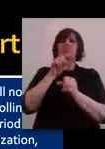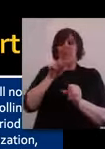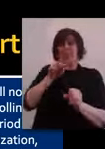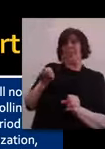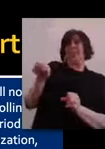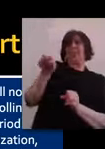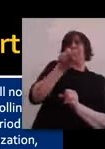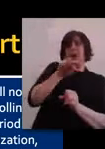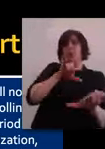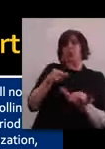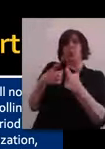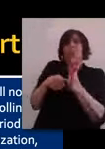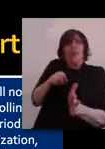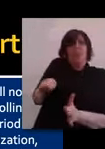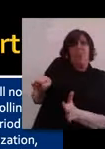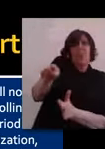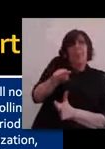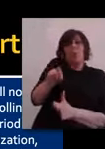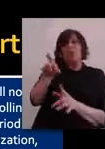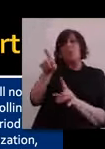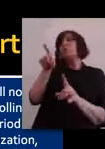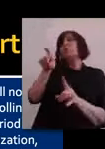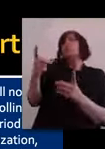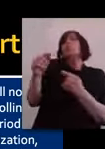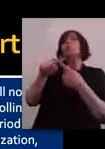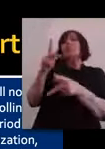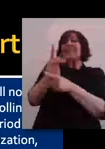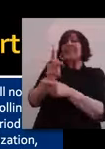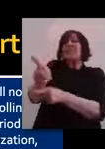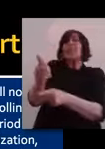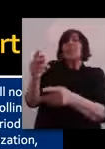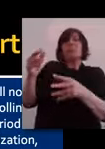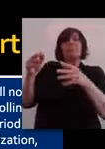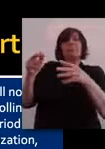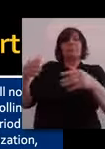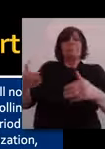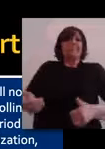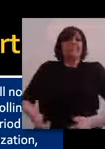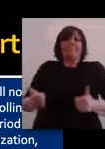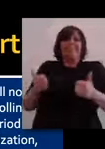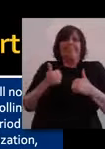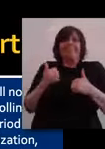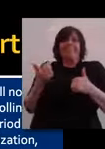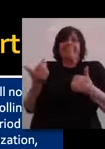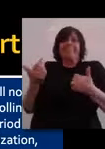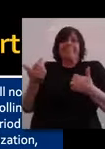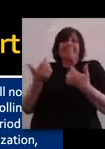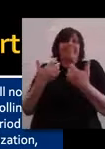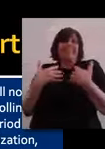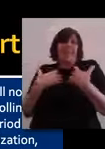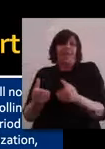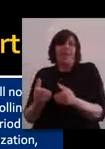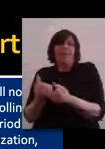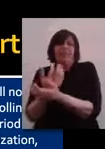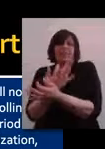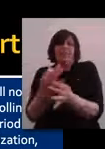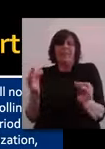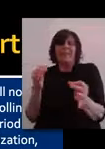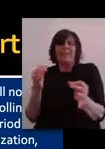their residents healthy and COVID free. And if there is seems to be a COVID outbreak, helping the nursing